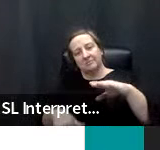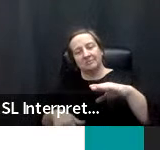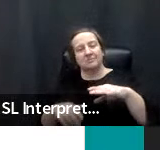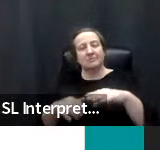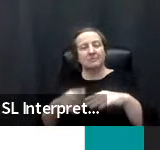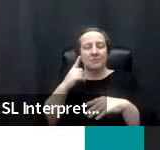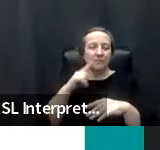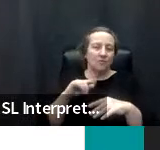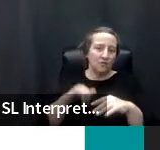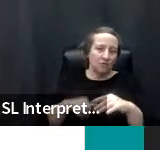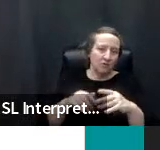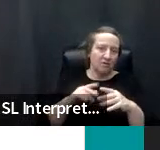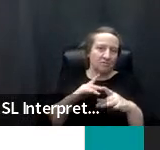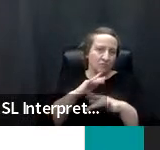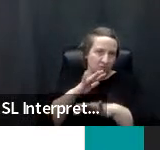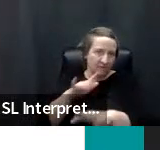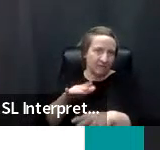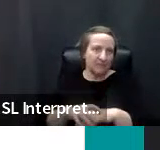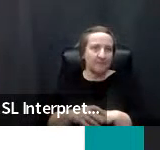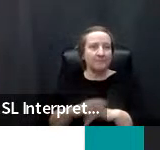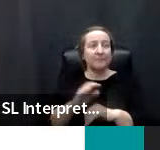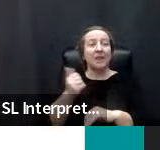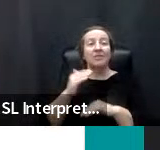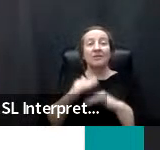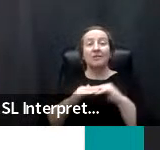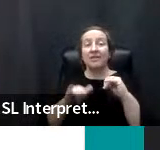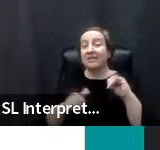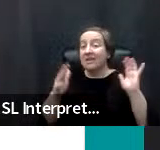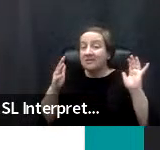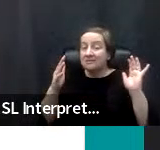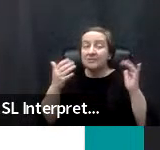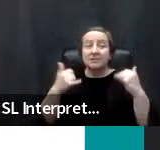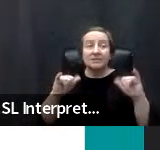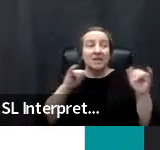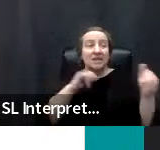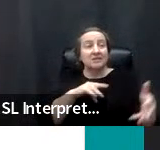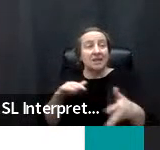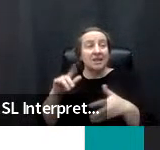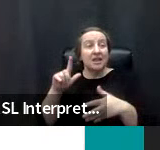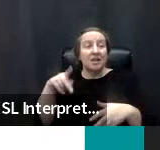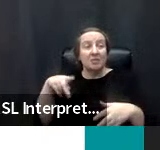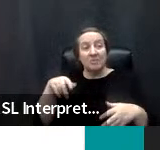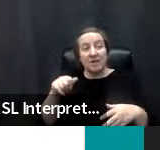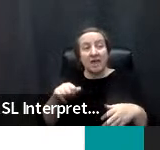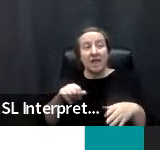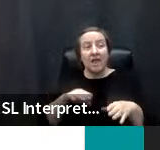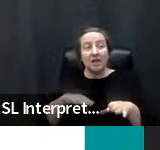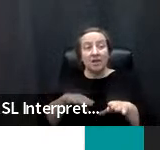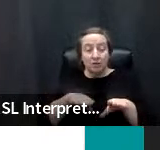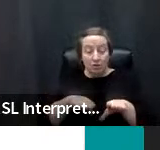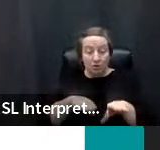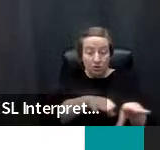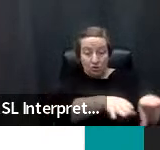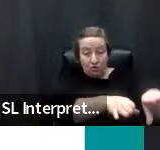river crossing. Other than that, we're still studying the LPA curved alignment, the straight alignment,